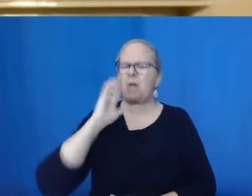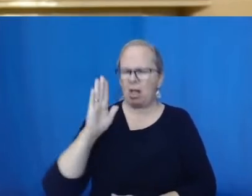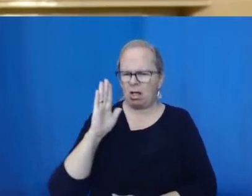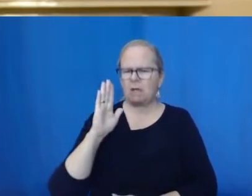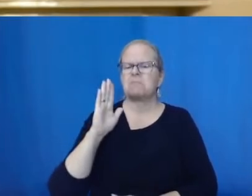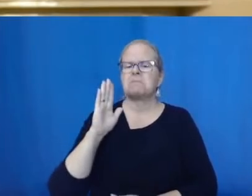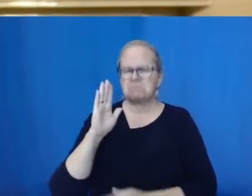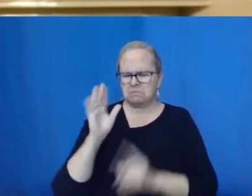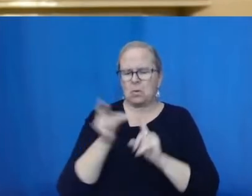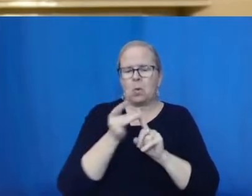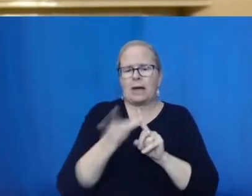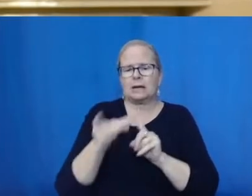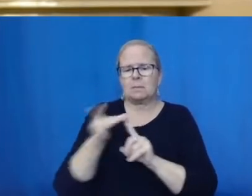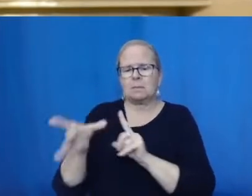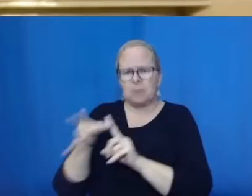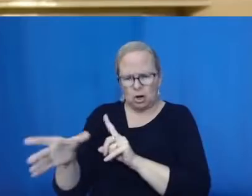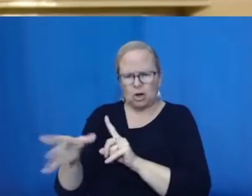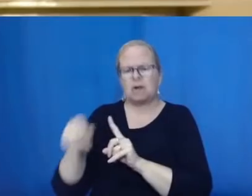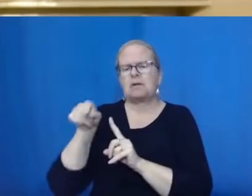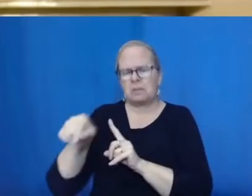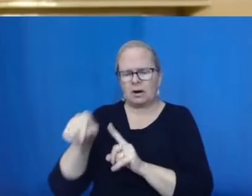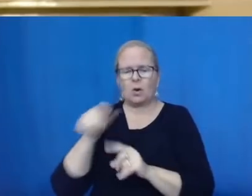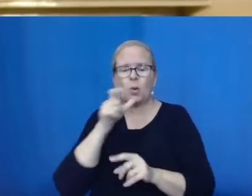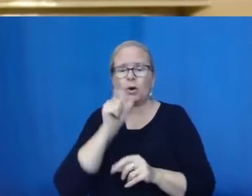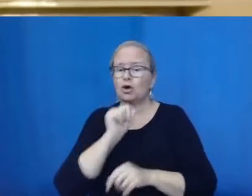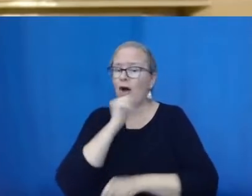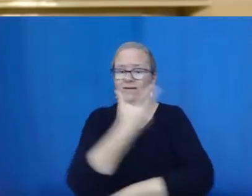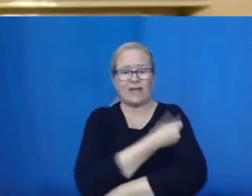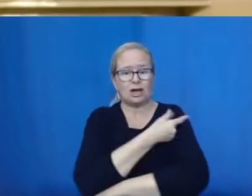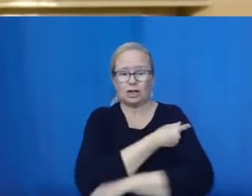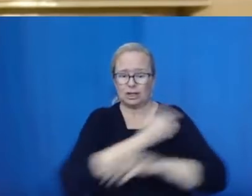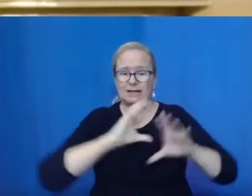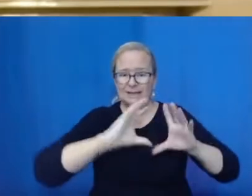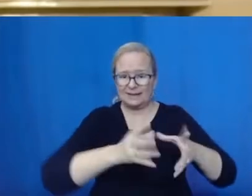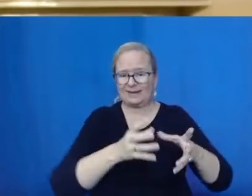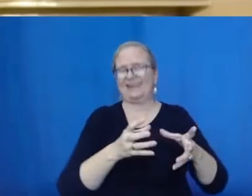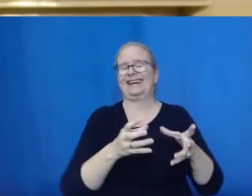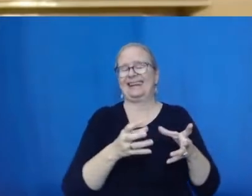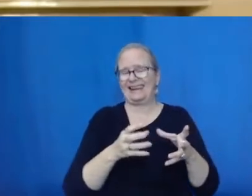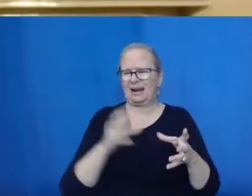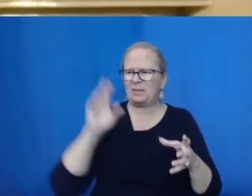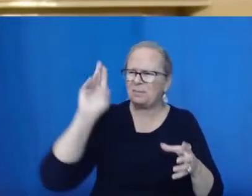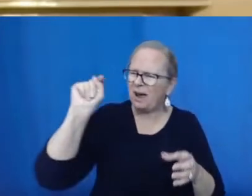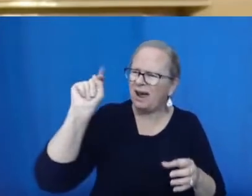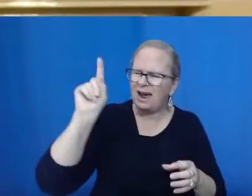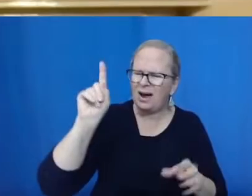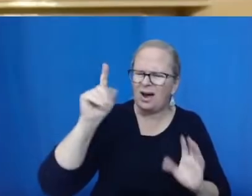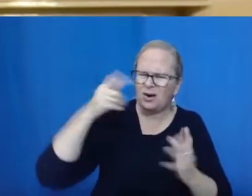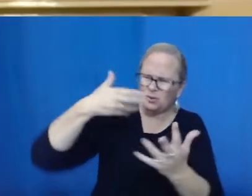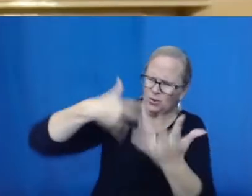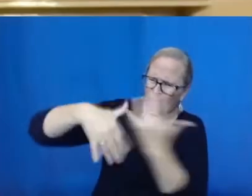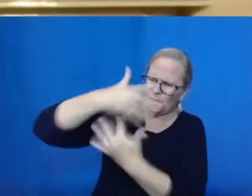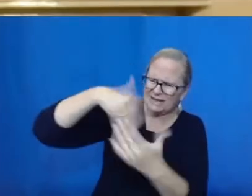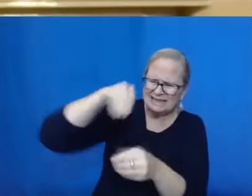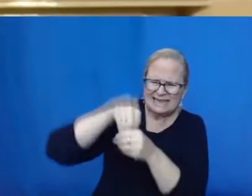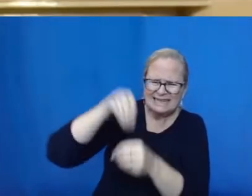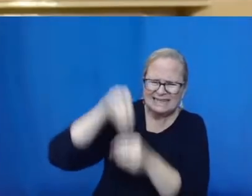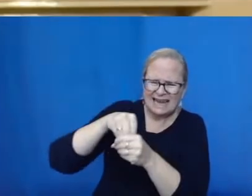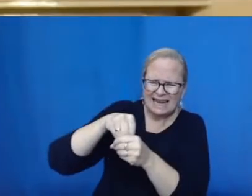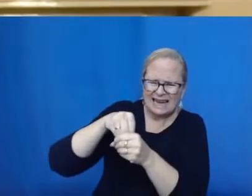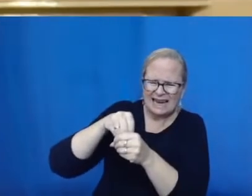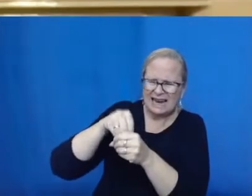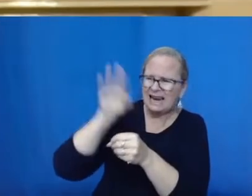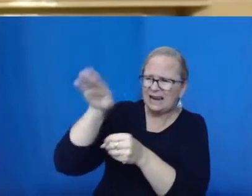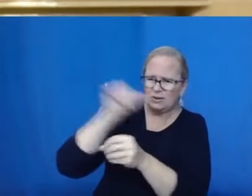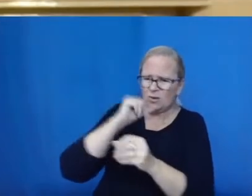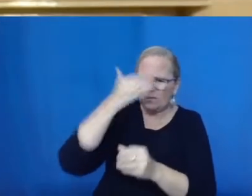are integrating indoors every day in schools in large numbers, and they need better protection. I still think we need schools to close for a